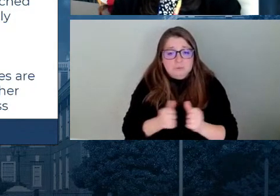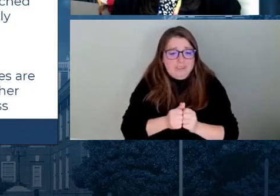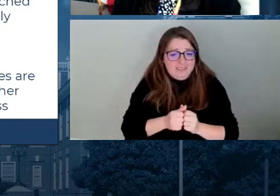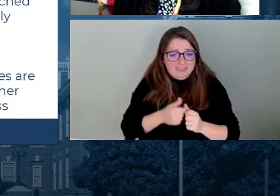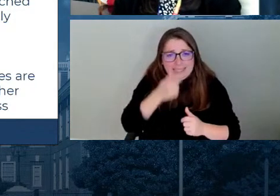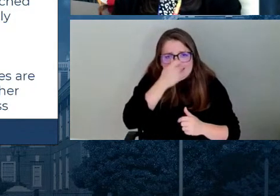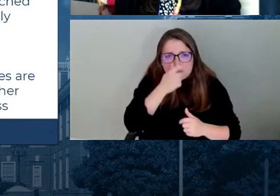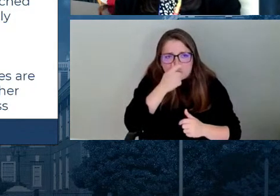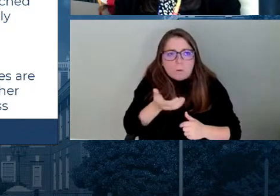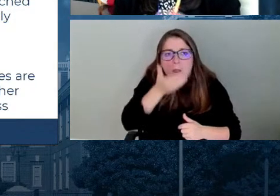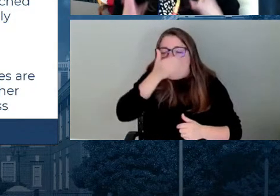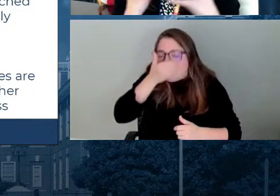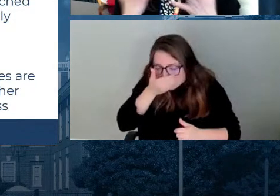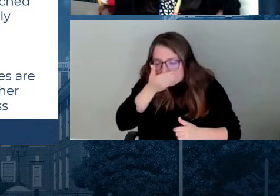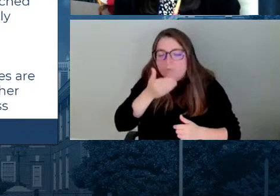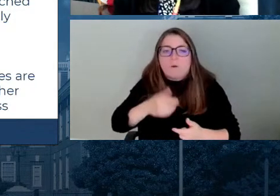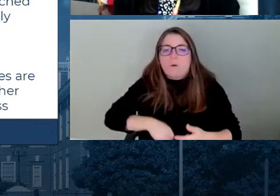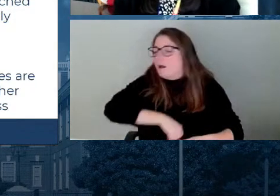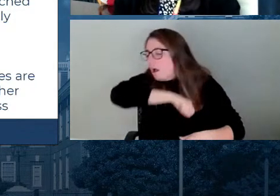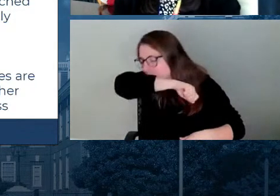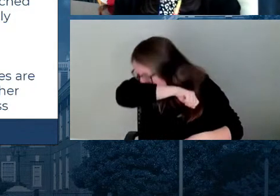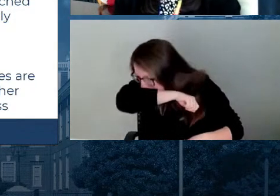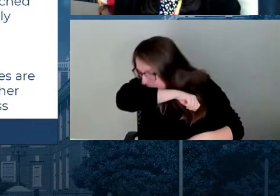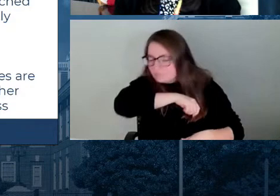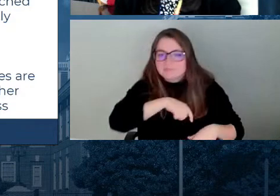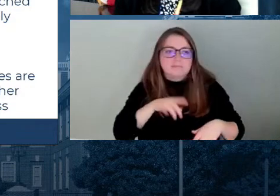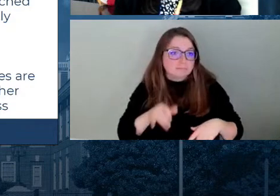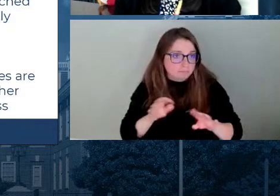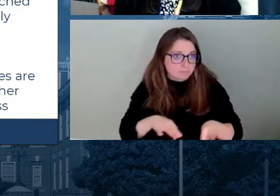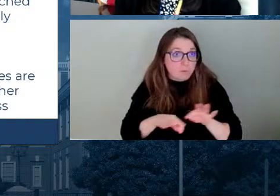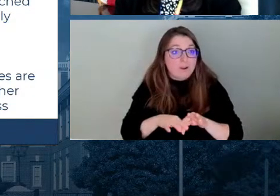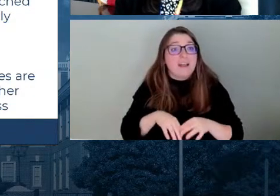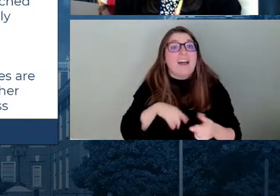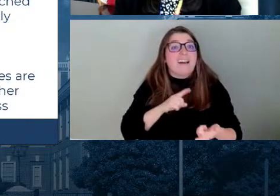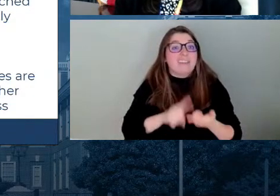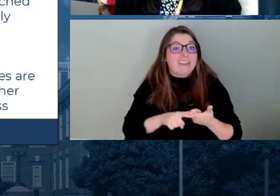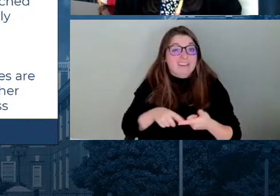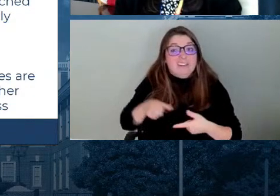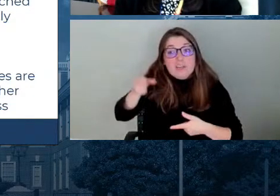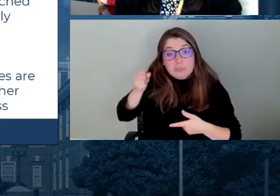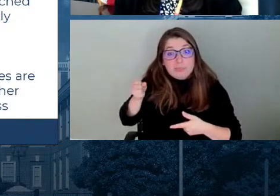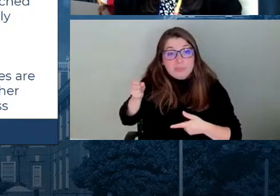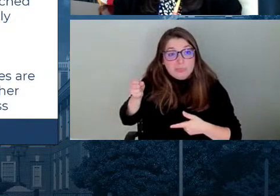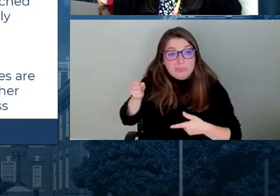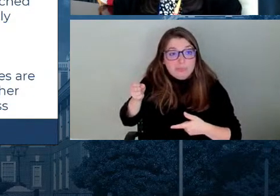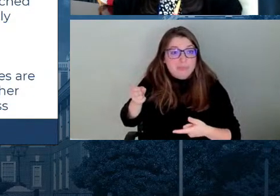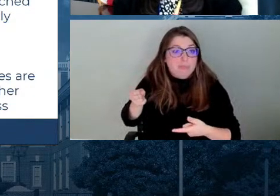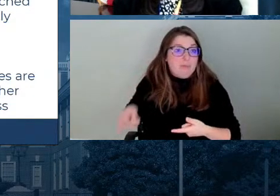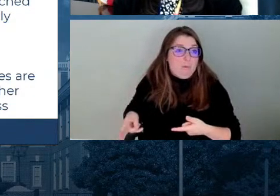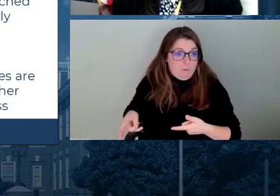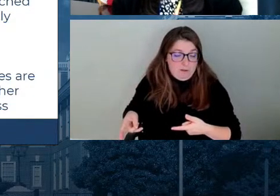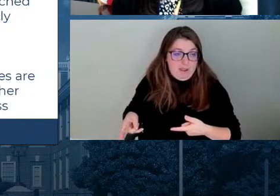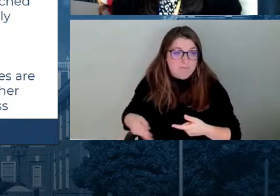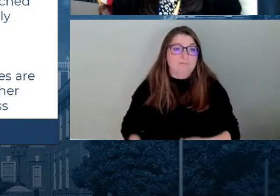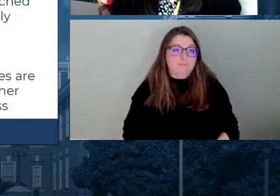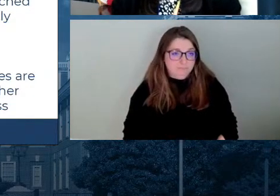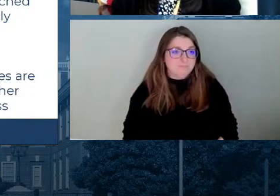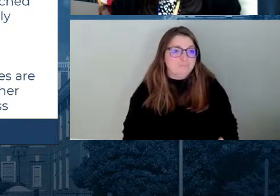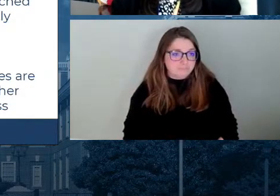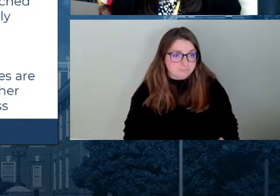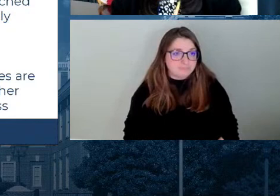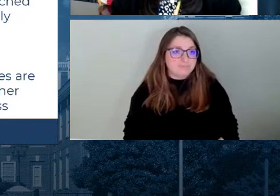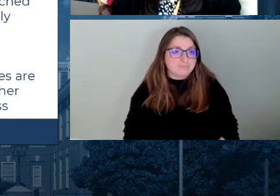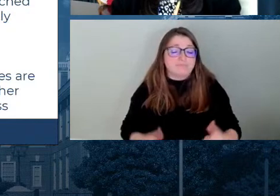of the tissue or paper towel or whatever you're using to cough or sneeze into afterward. Continuing to wash